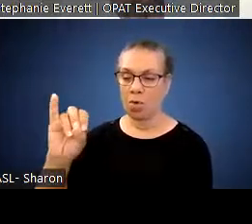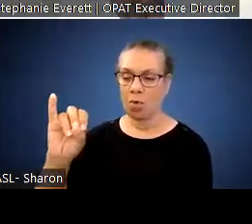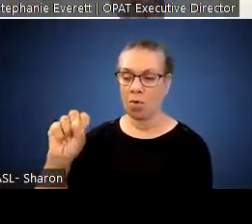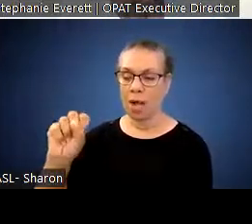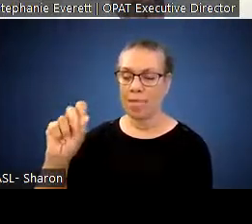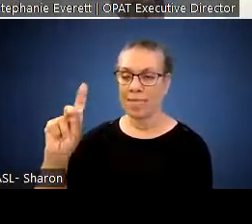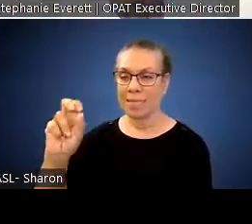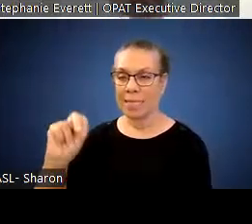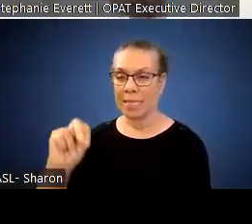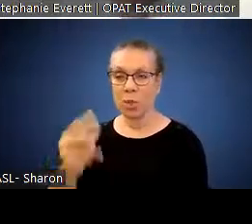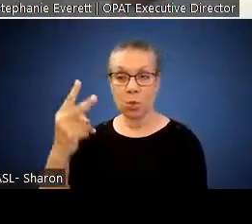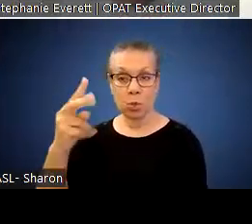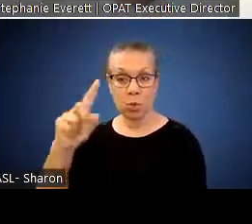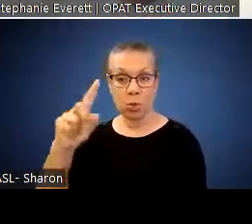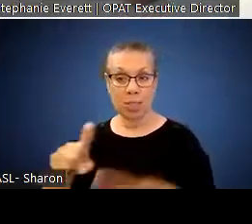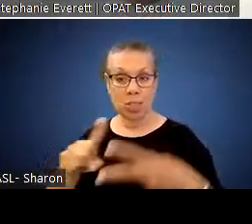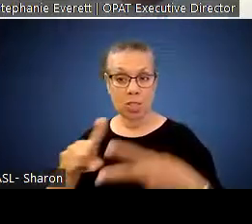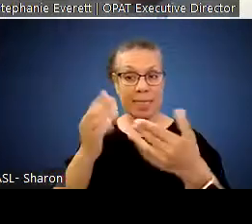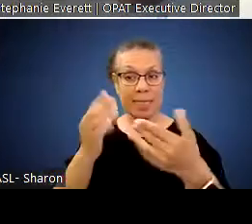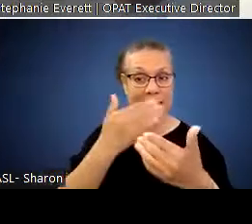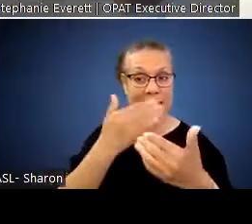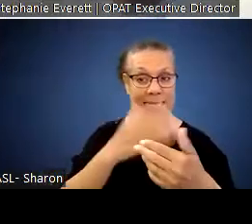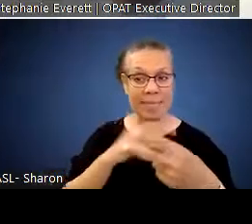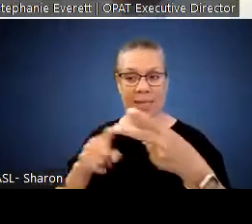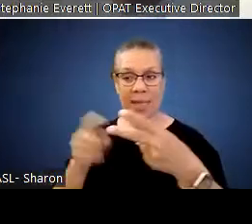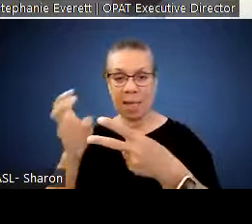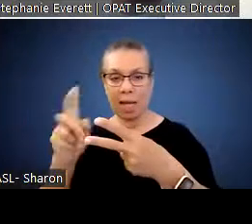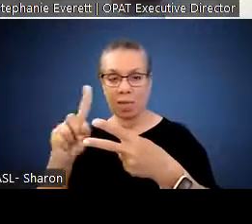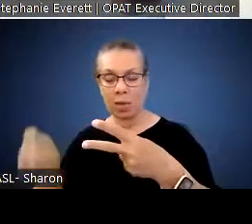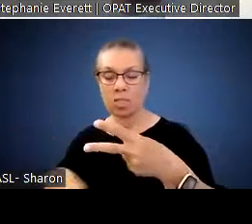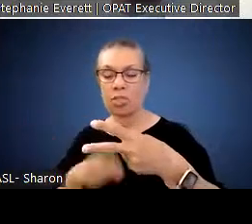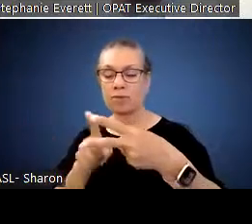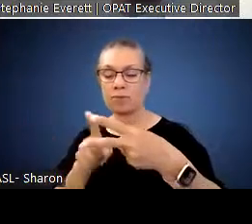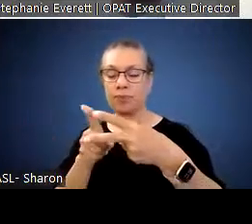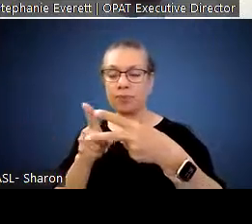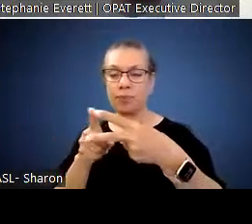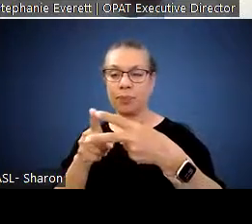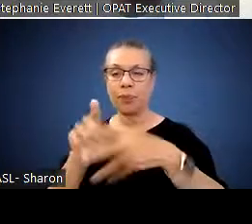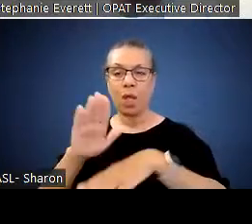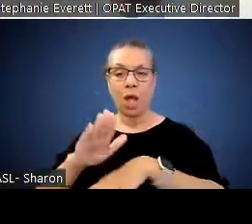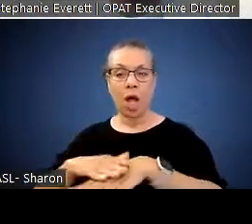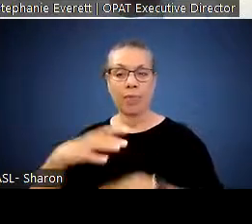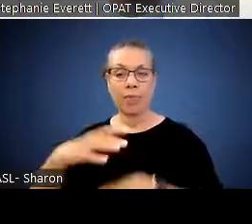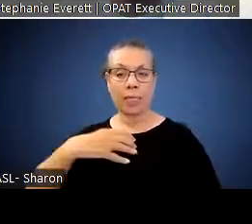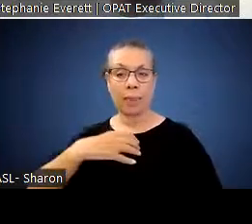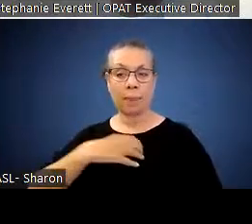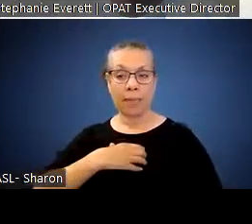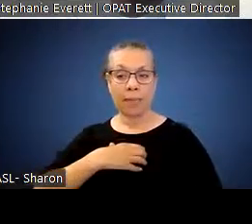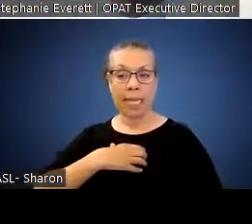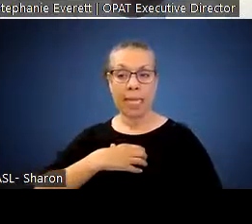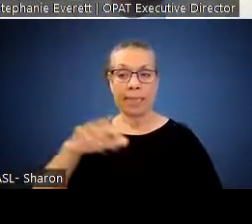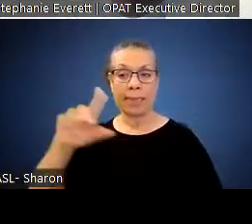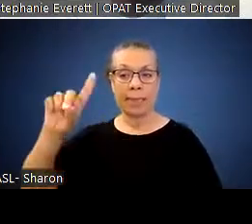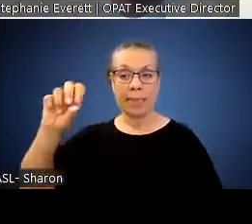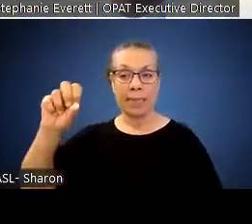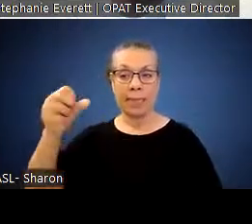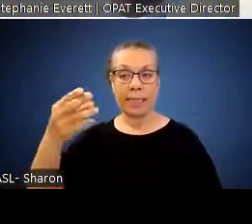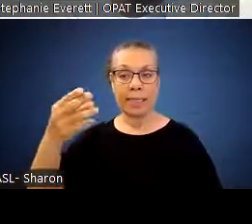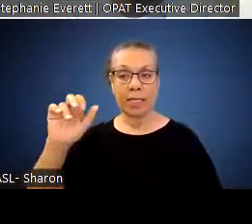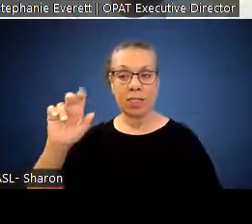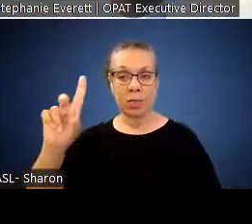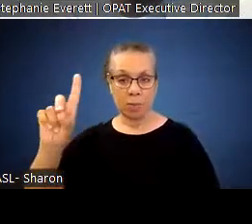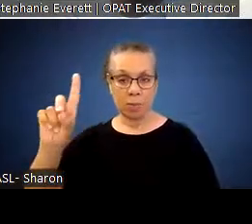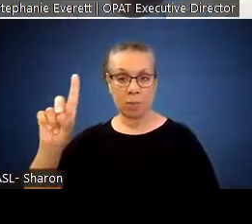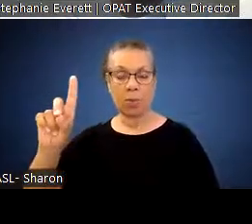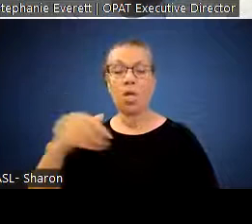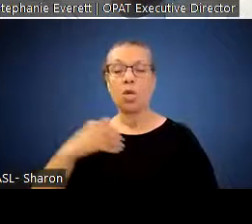one and a harder one. You said you had, on your complaints dashboard, you said you had 9 complaints and